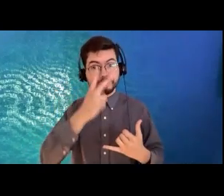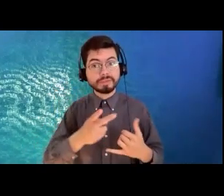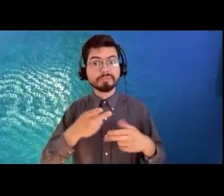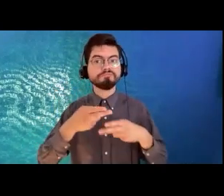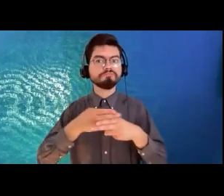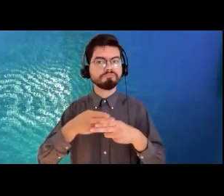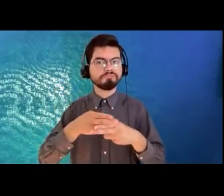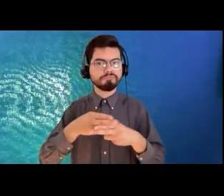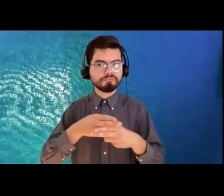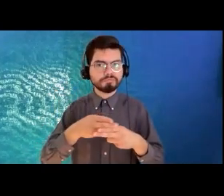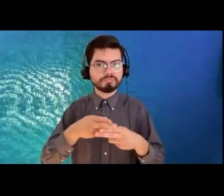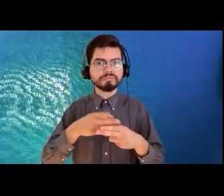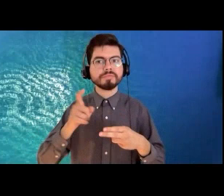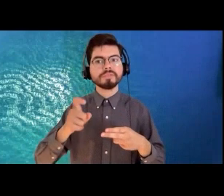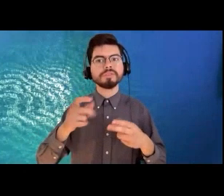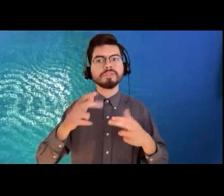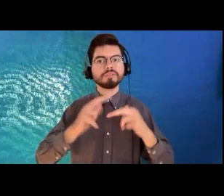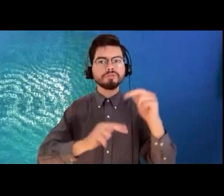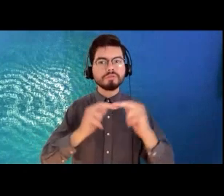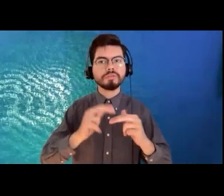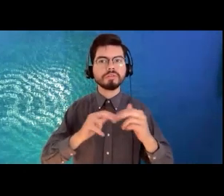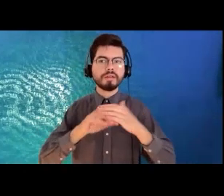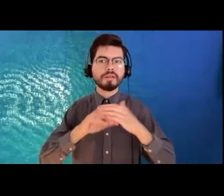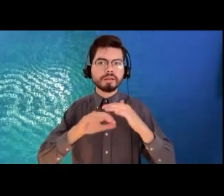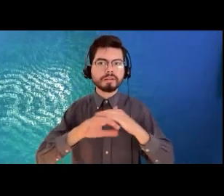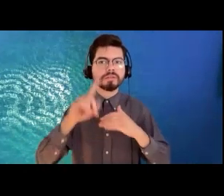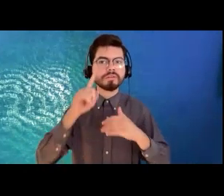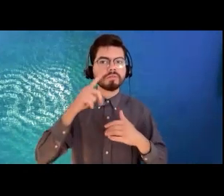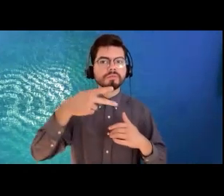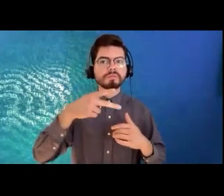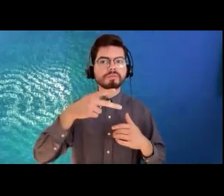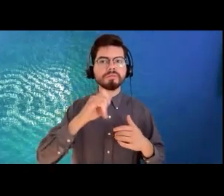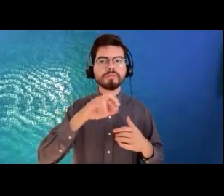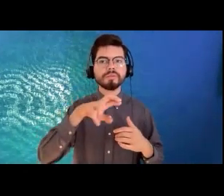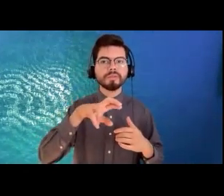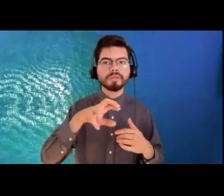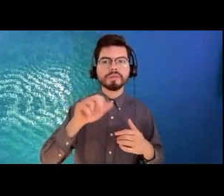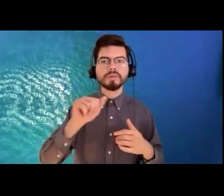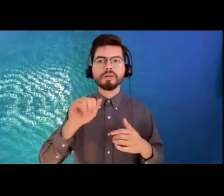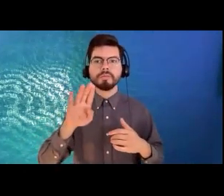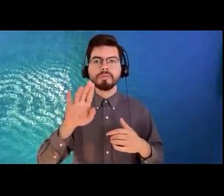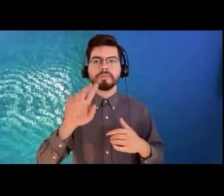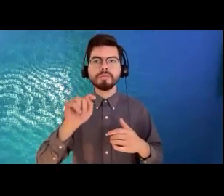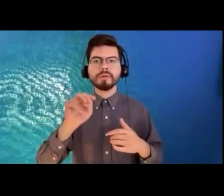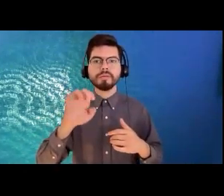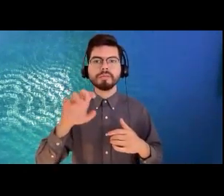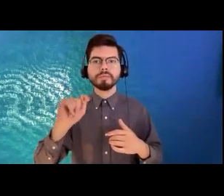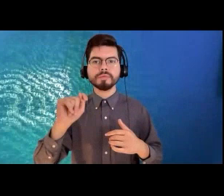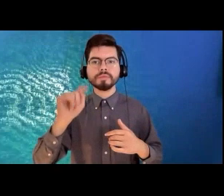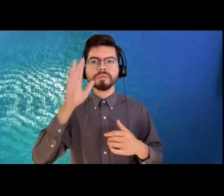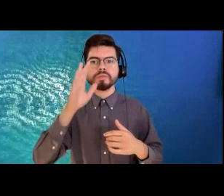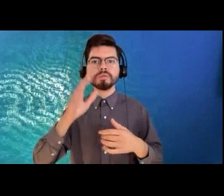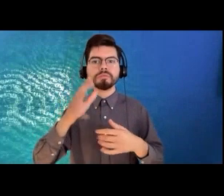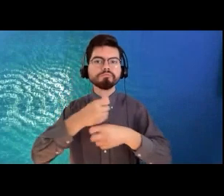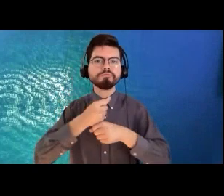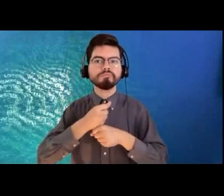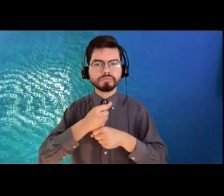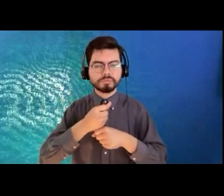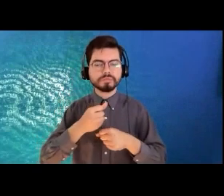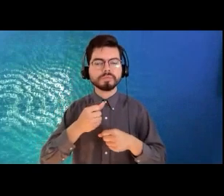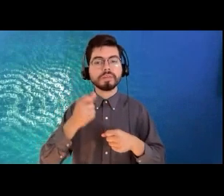construction access routes to get to piers and abutments. A lot of that will be reclaimed and recovered. But some of the features that will exist when the bridge